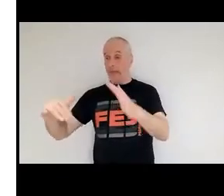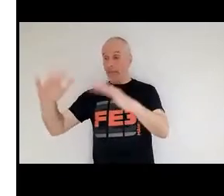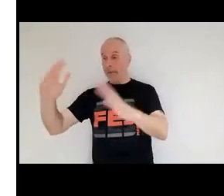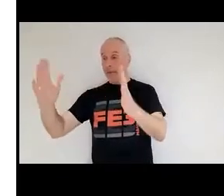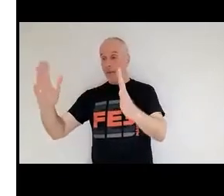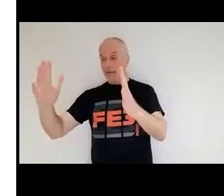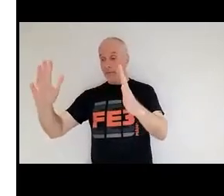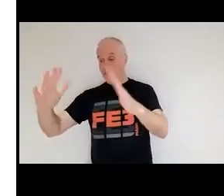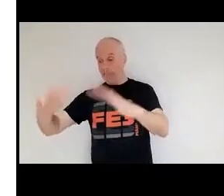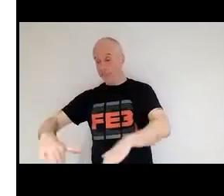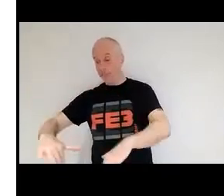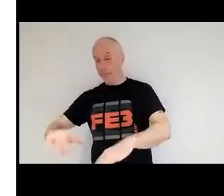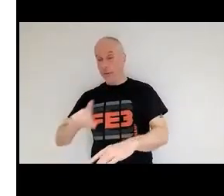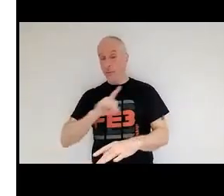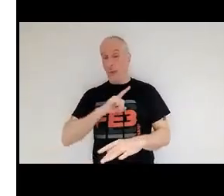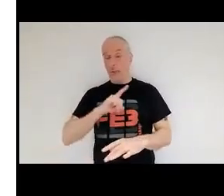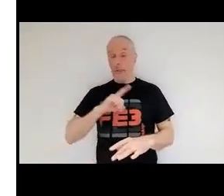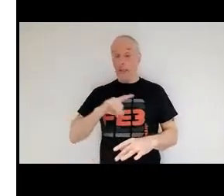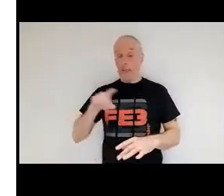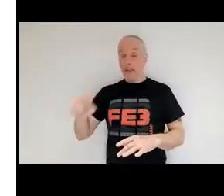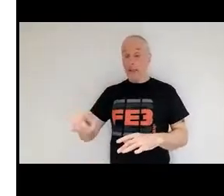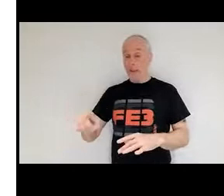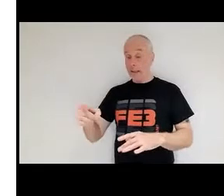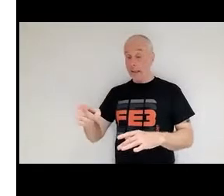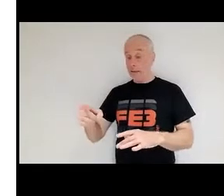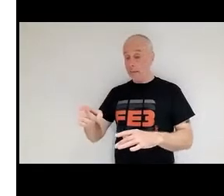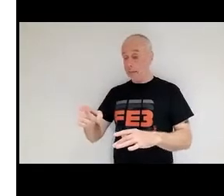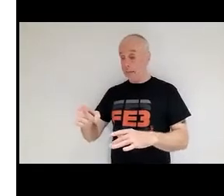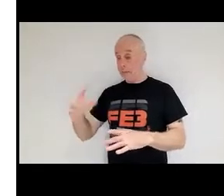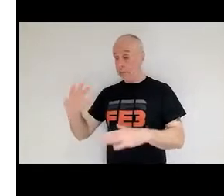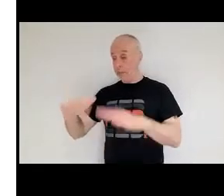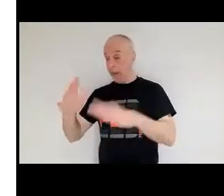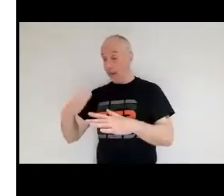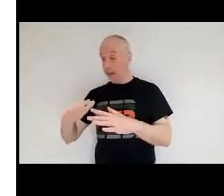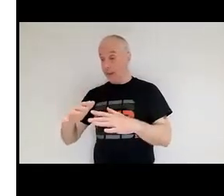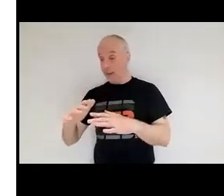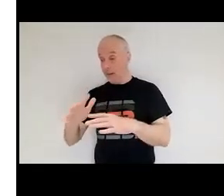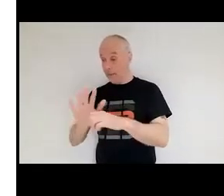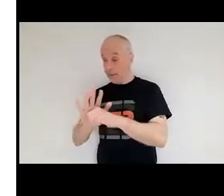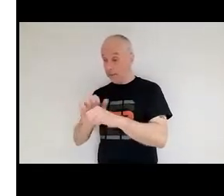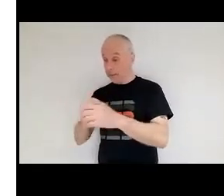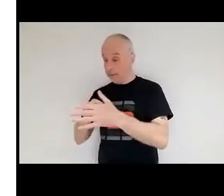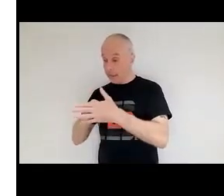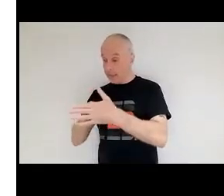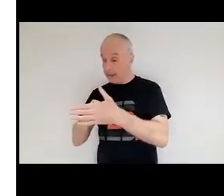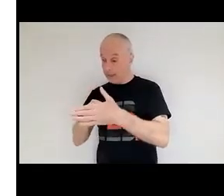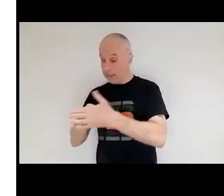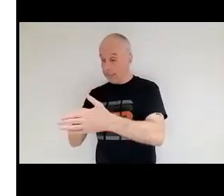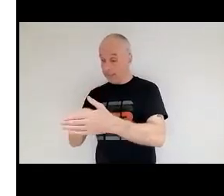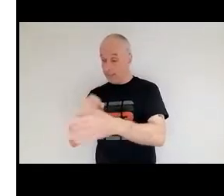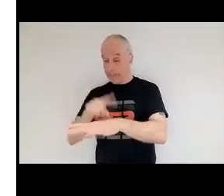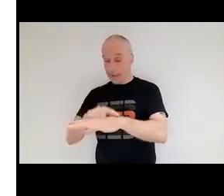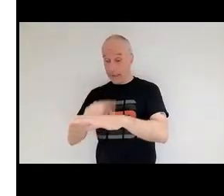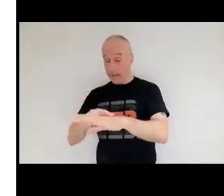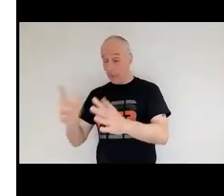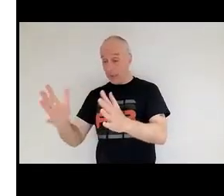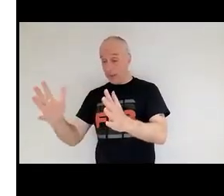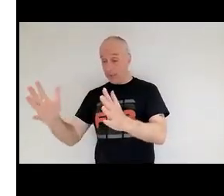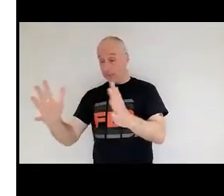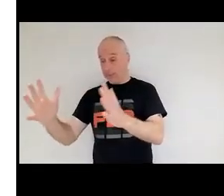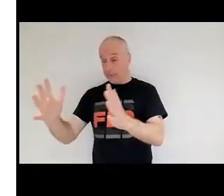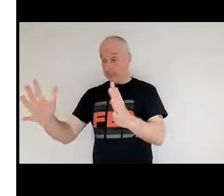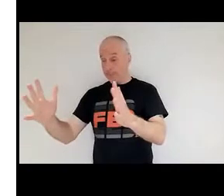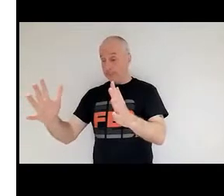So you can hit the building very hard with a pressure wave for a very short amount of time, and it can withstand it because it effectively doesn't have time